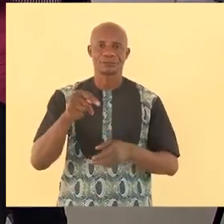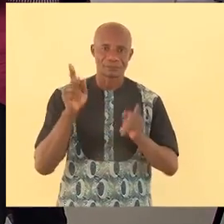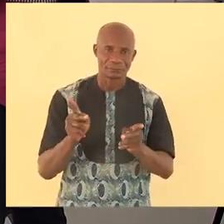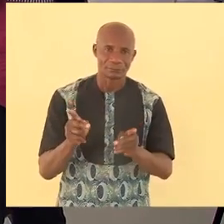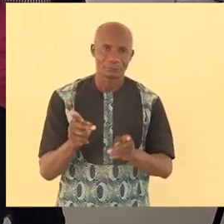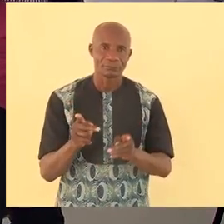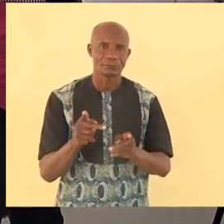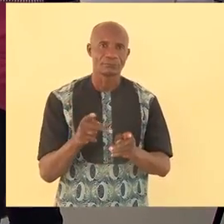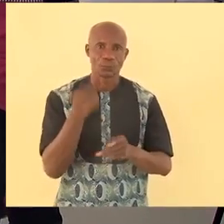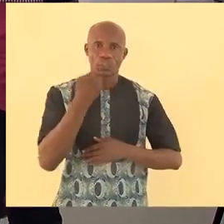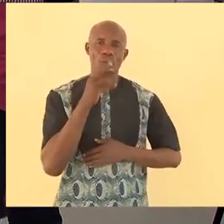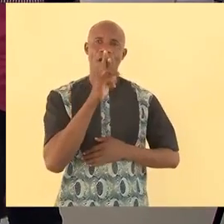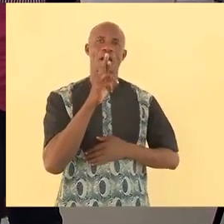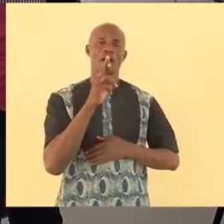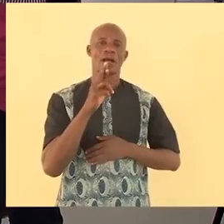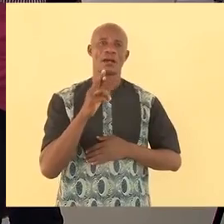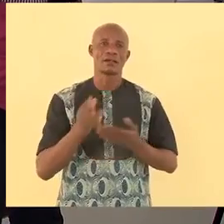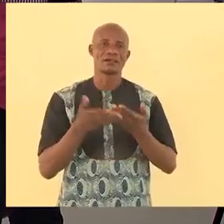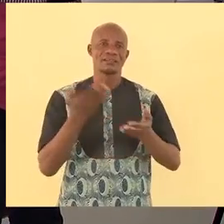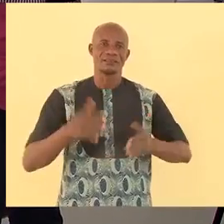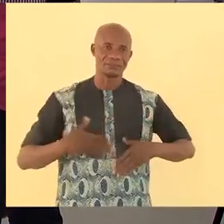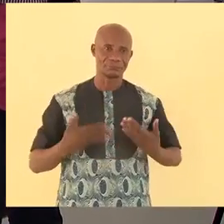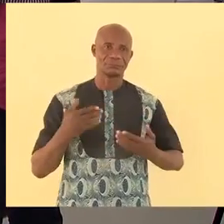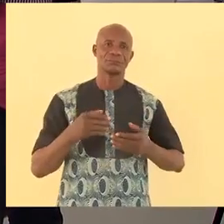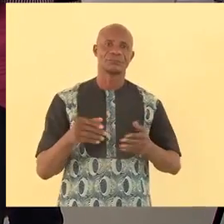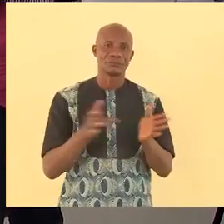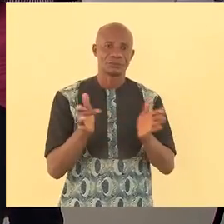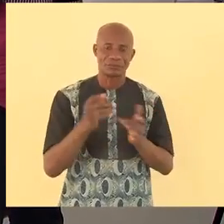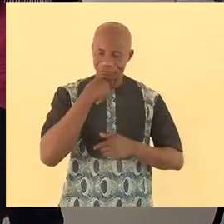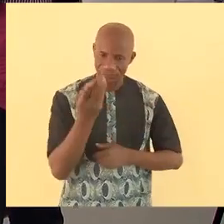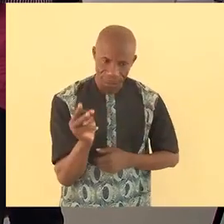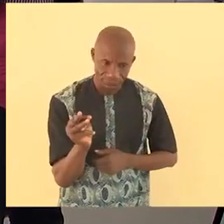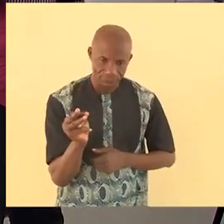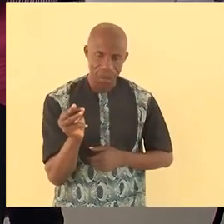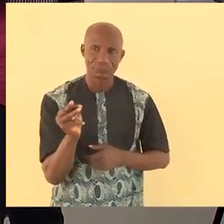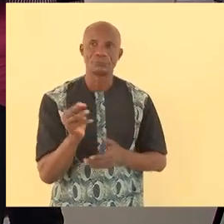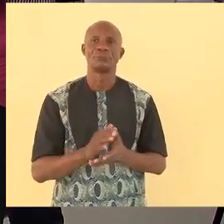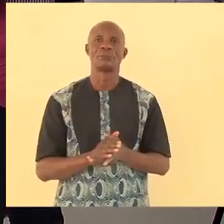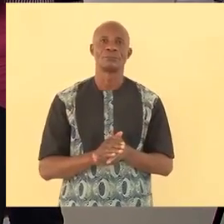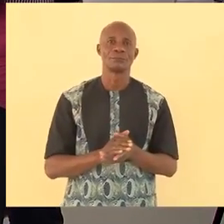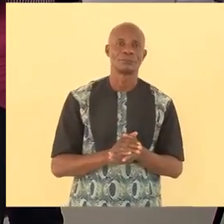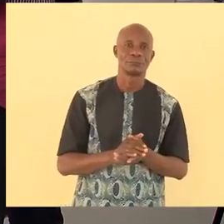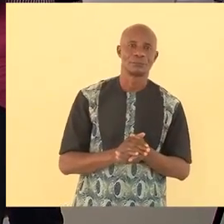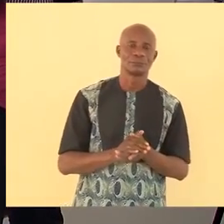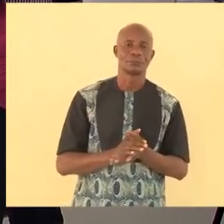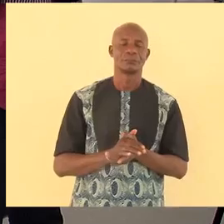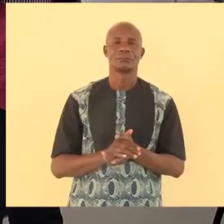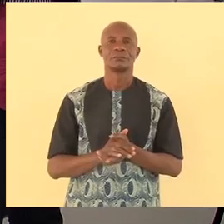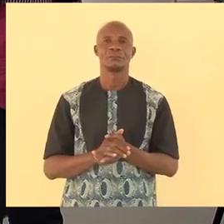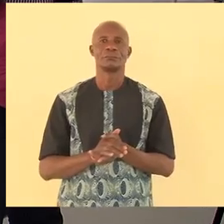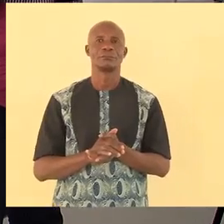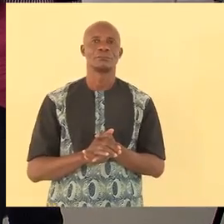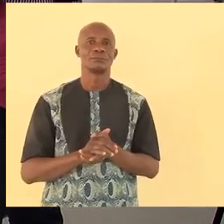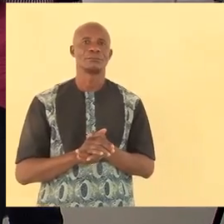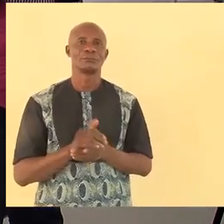And the people who are usually happy, those who are rich, Jesus tells them woe to them. Not necessarily because they have done anything